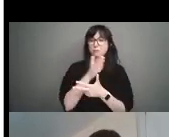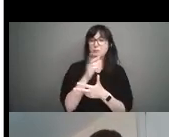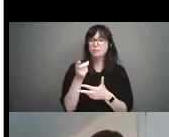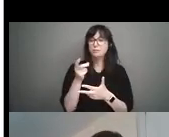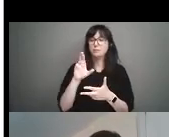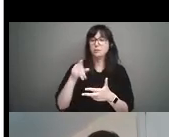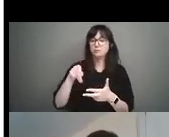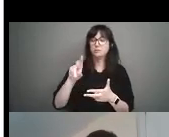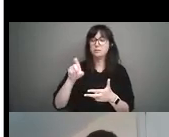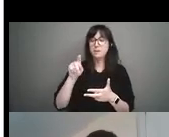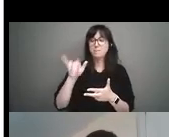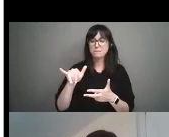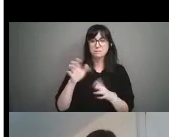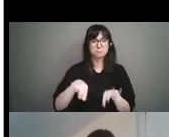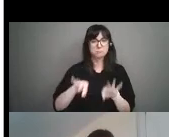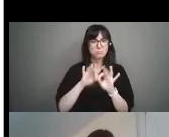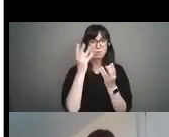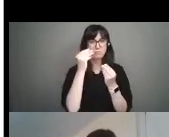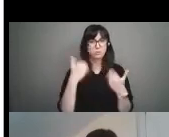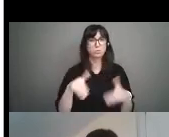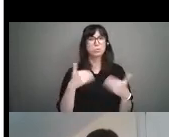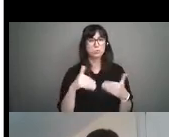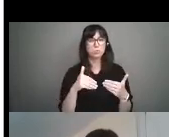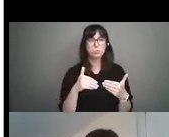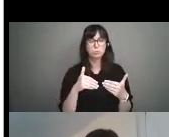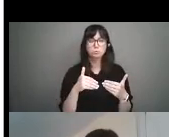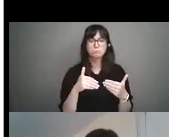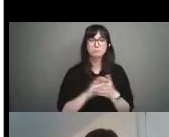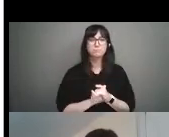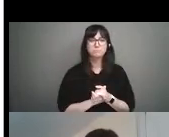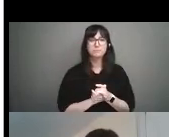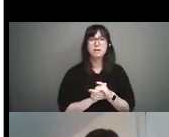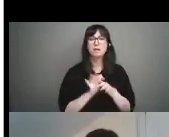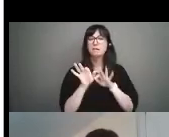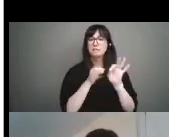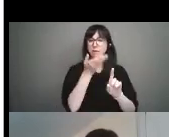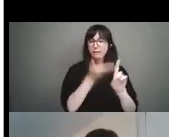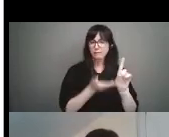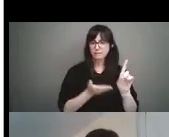for all of that important information. It's also related. So I'll tell you a bit about the Senior